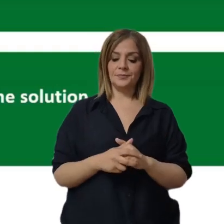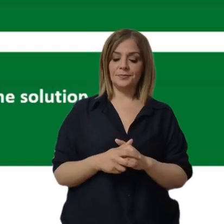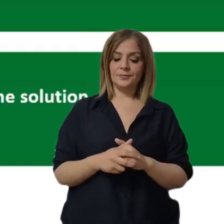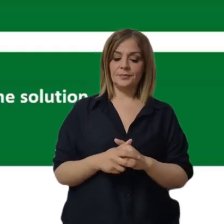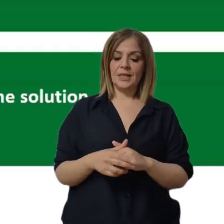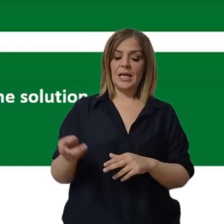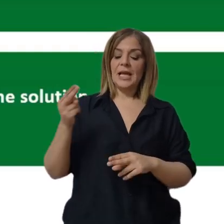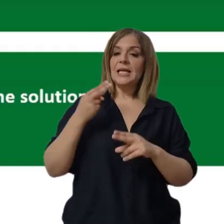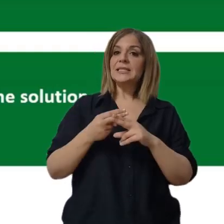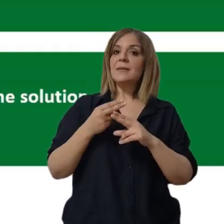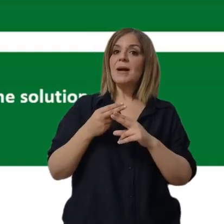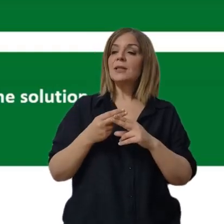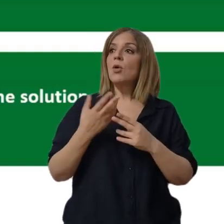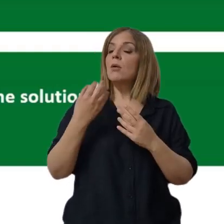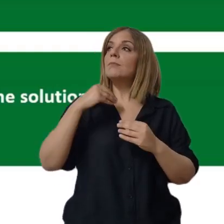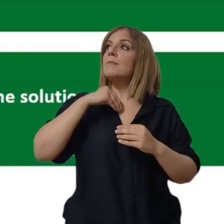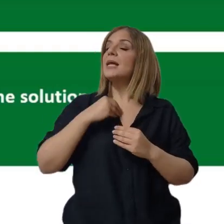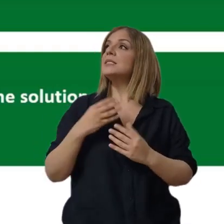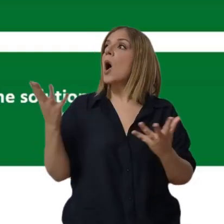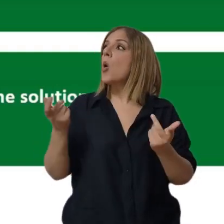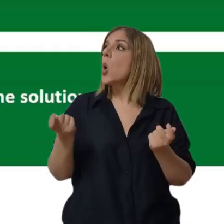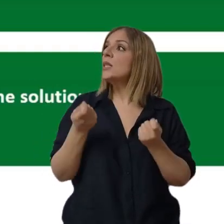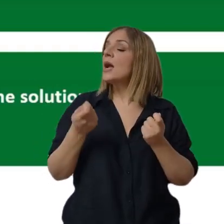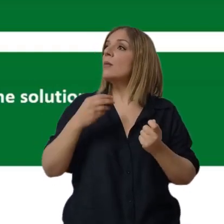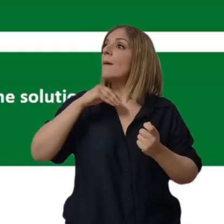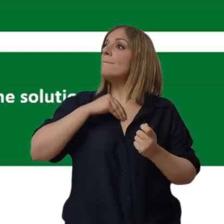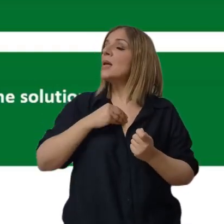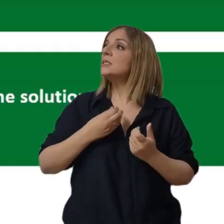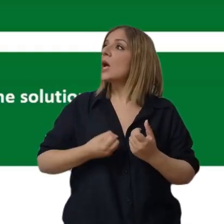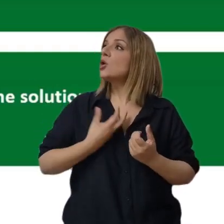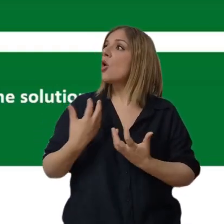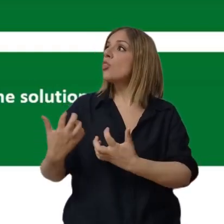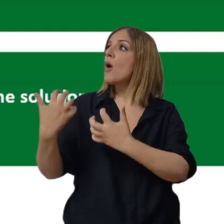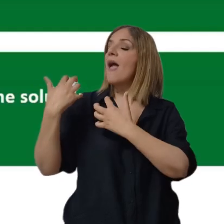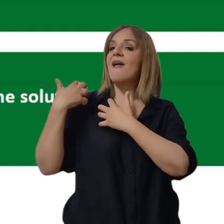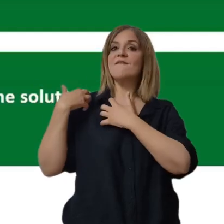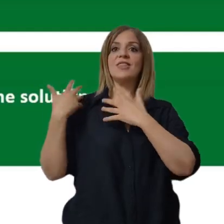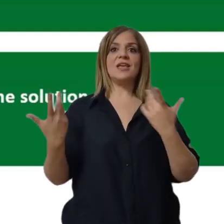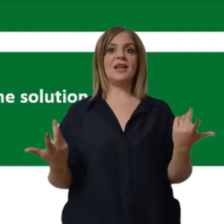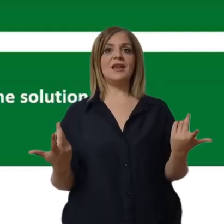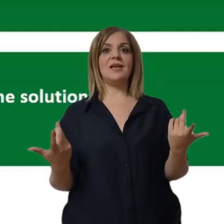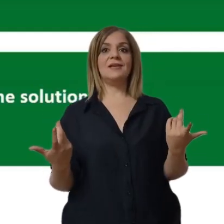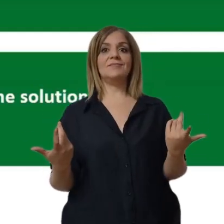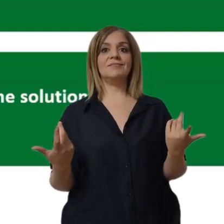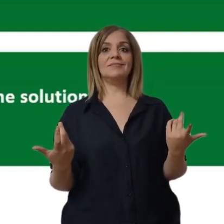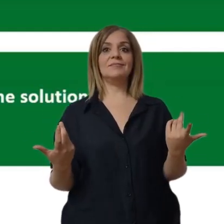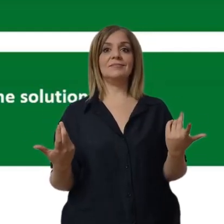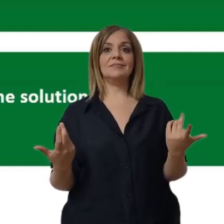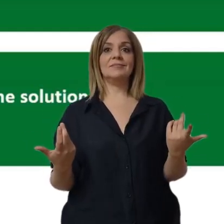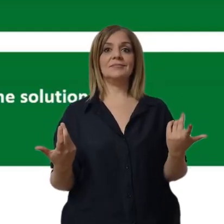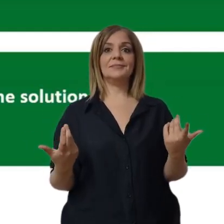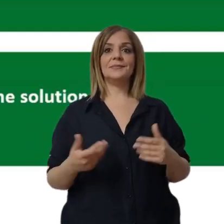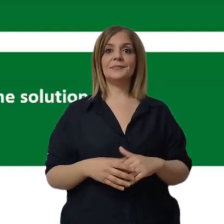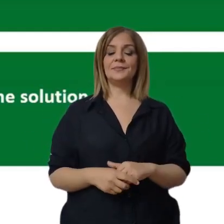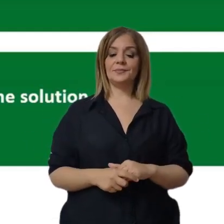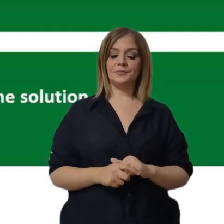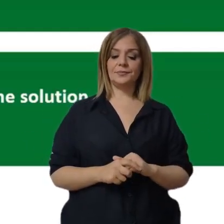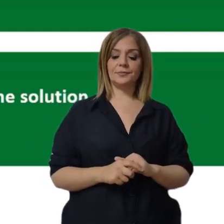to have a responsibility of what we do, of the actions that we put into